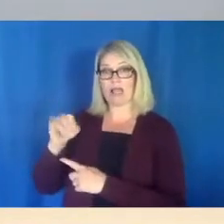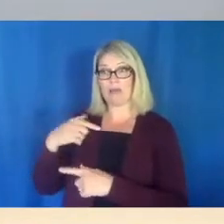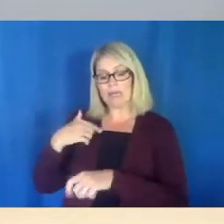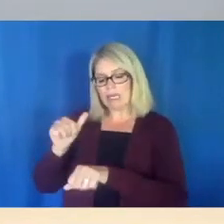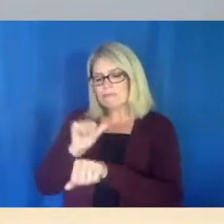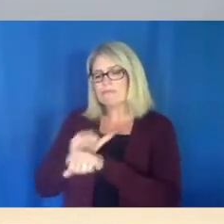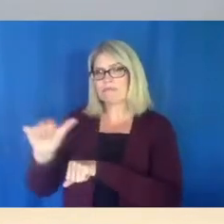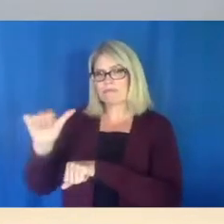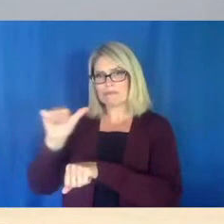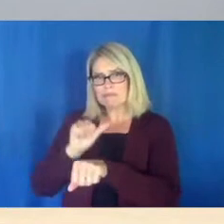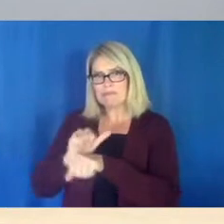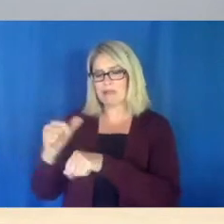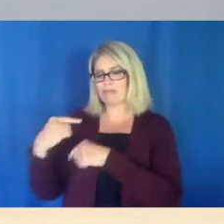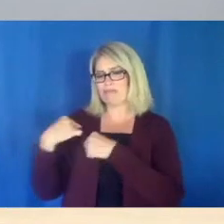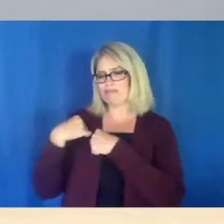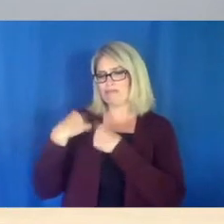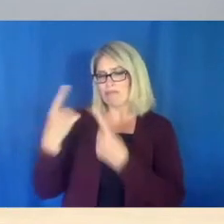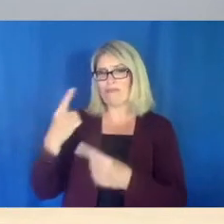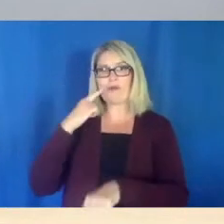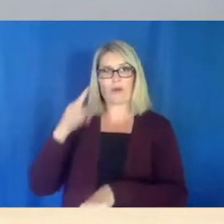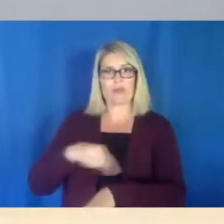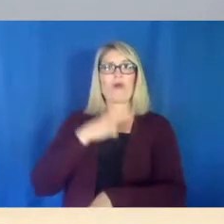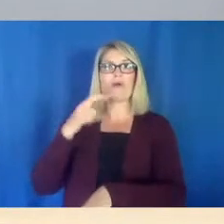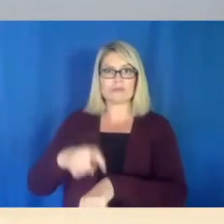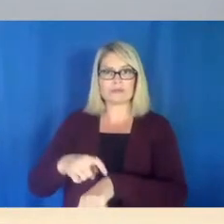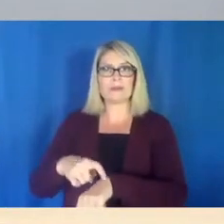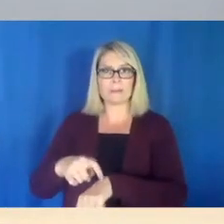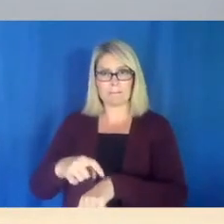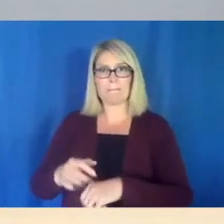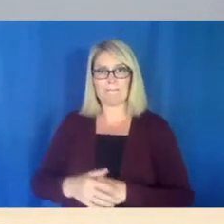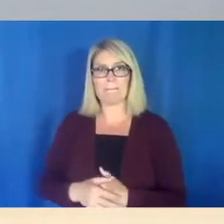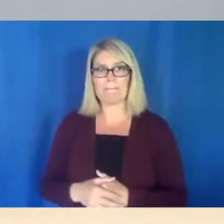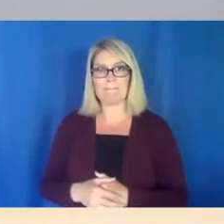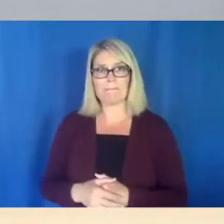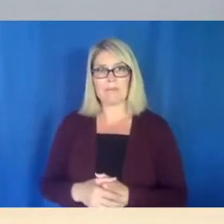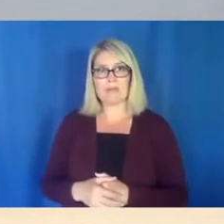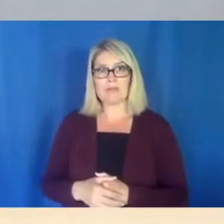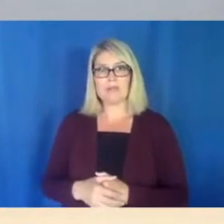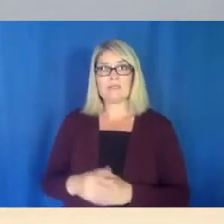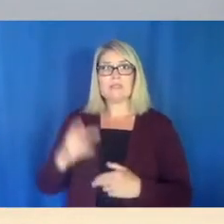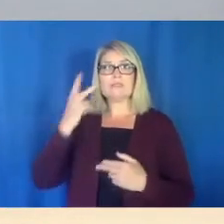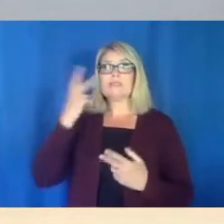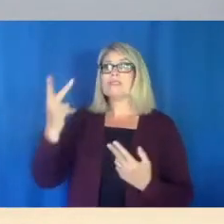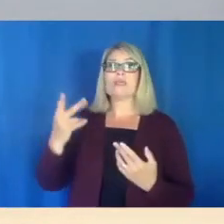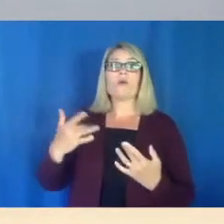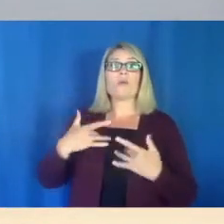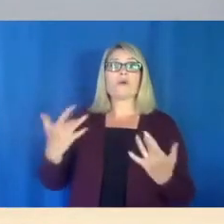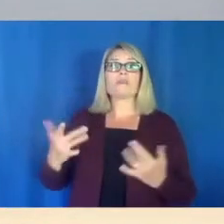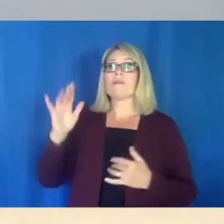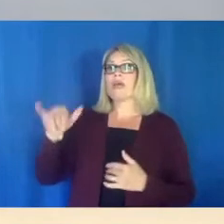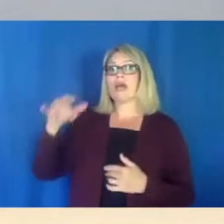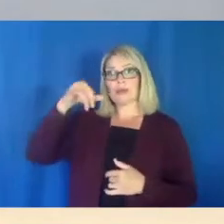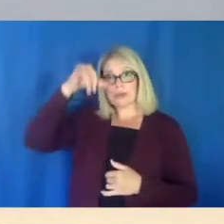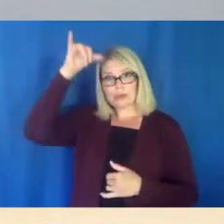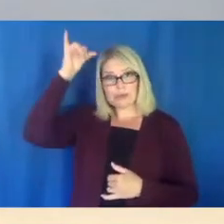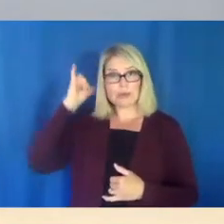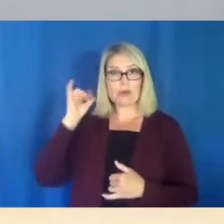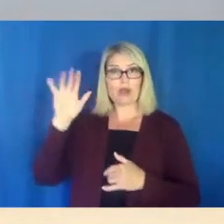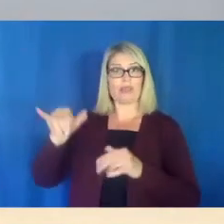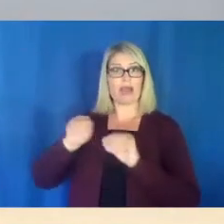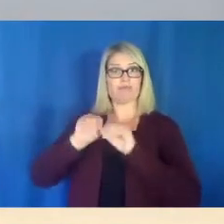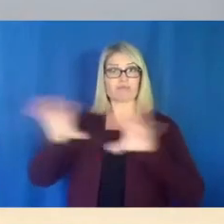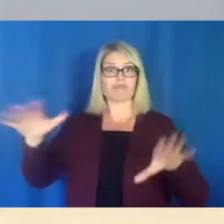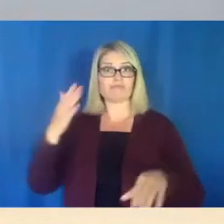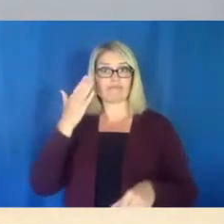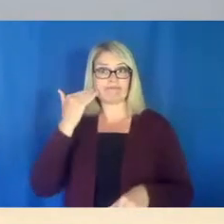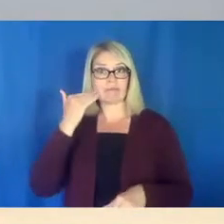so long now that to see even what's happening out in Yukon with a big outbreak, none of us want to